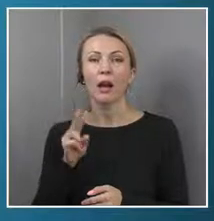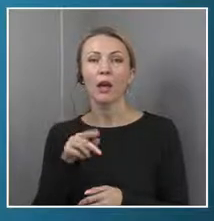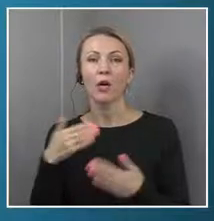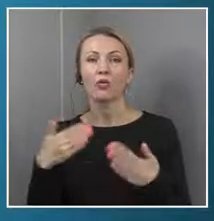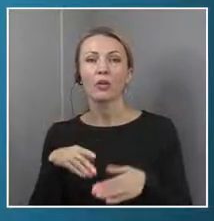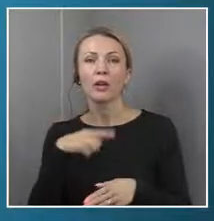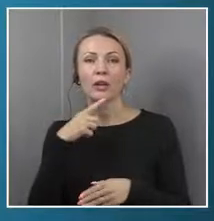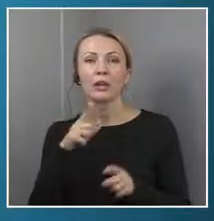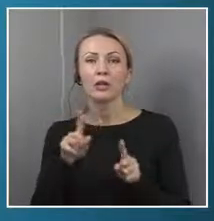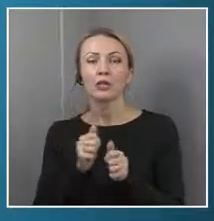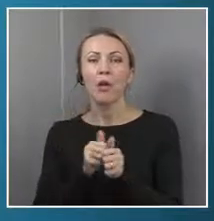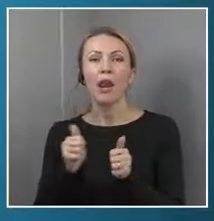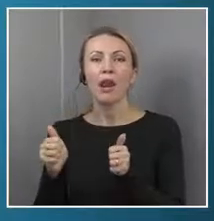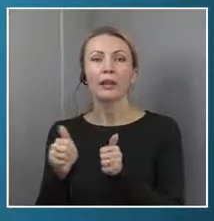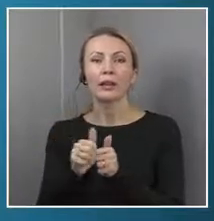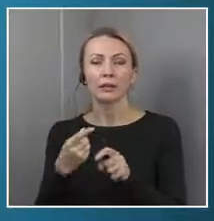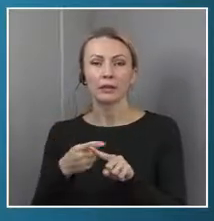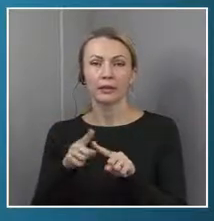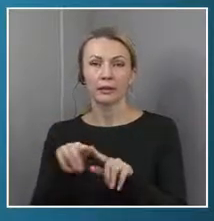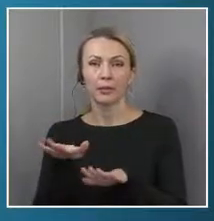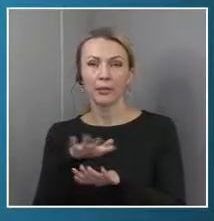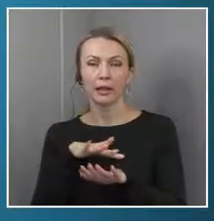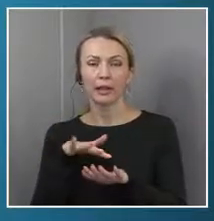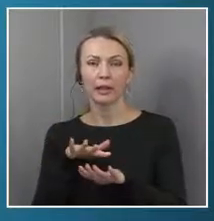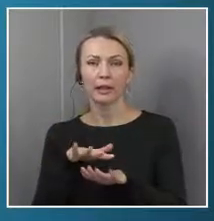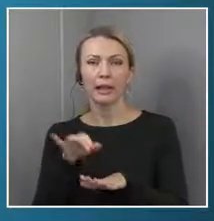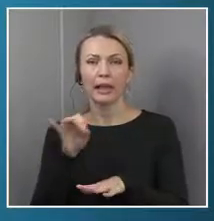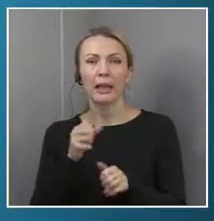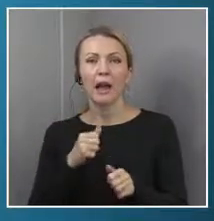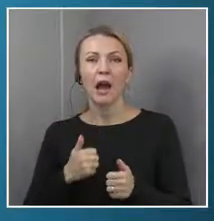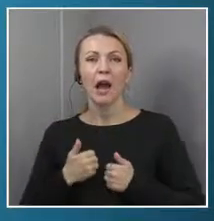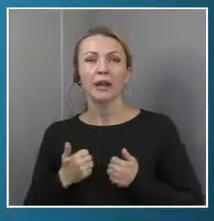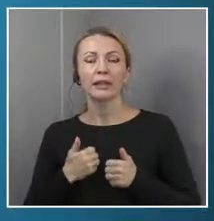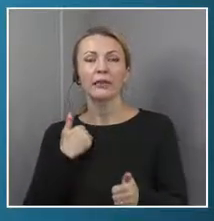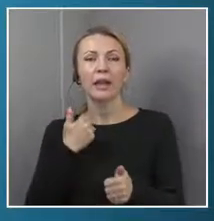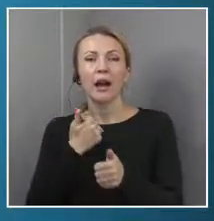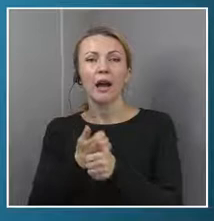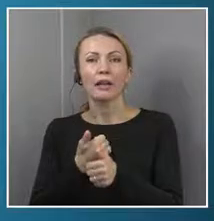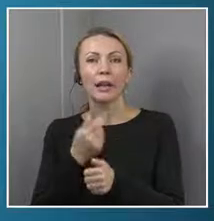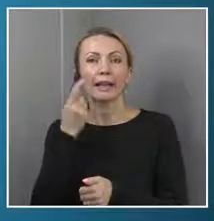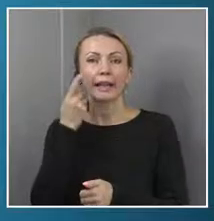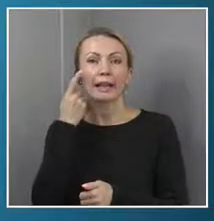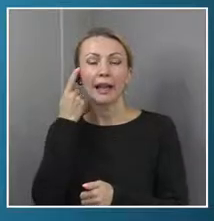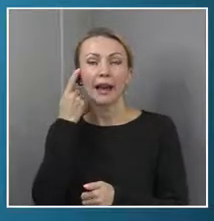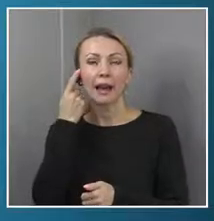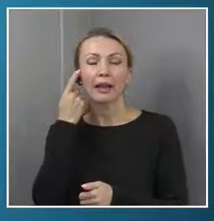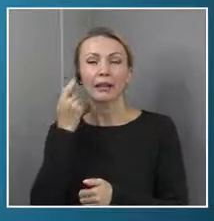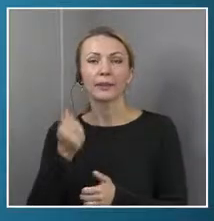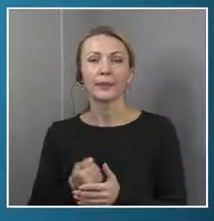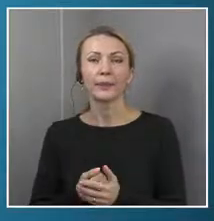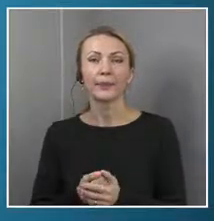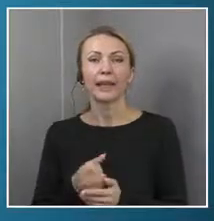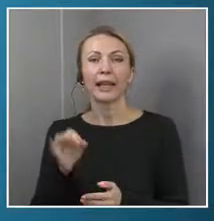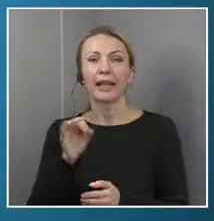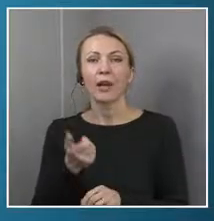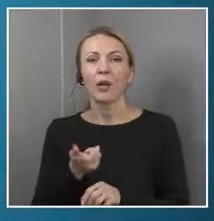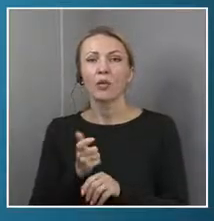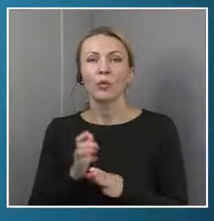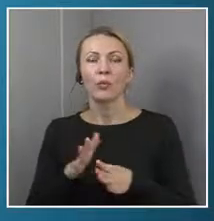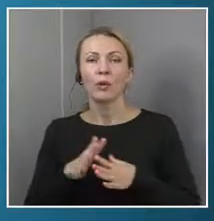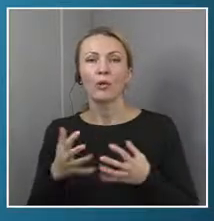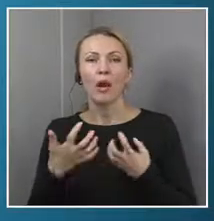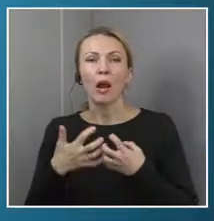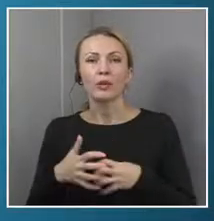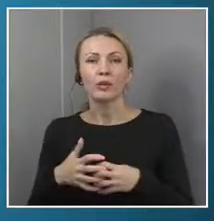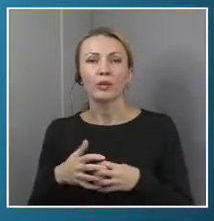and with the US being the leader, as I already said, and it's actively followed up